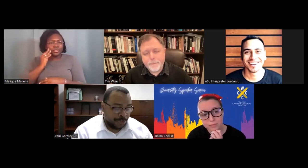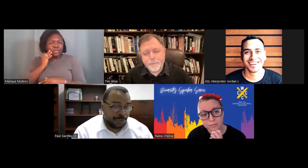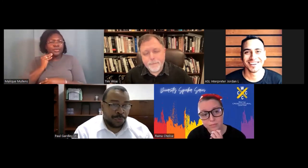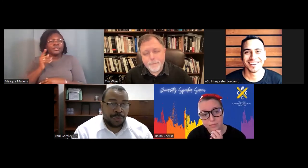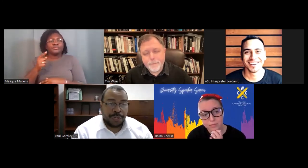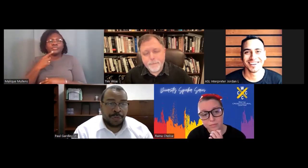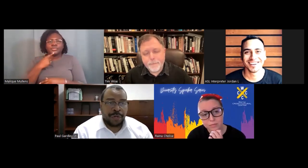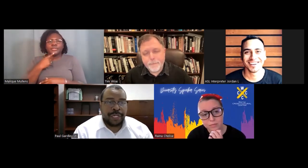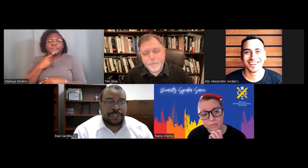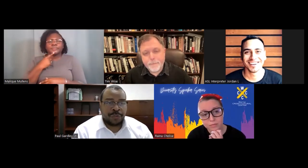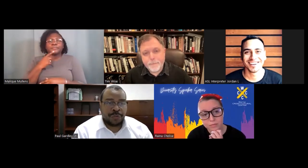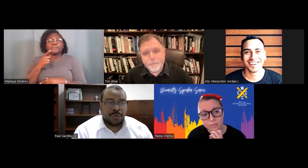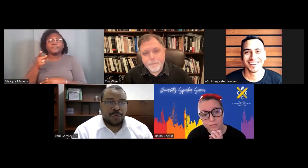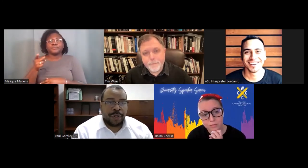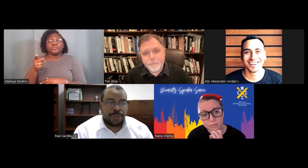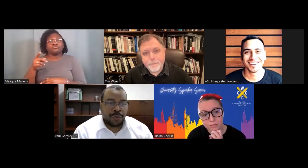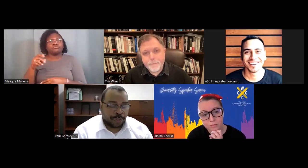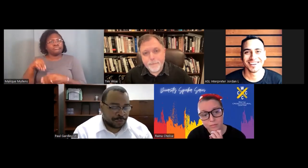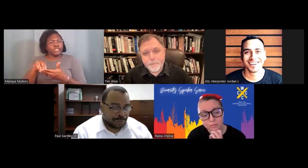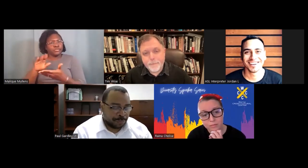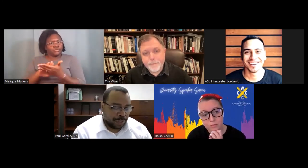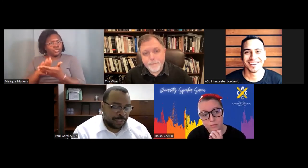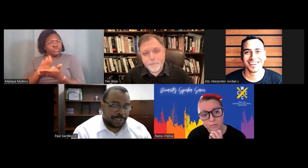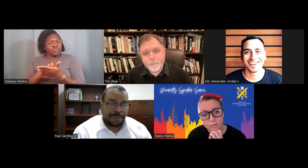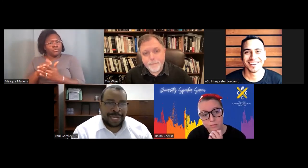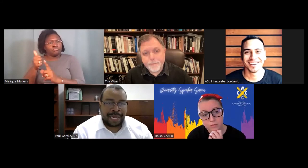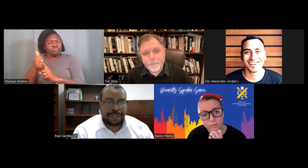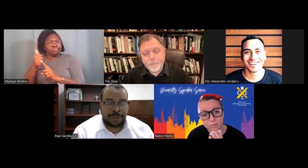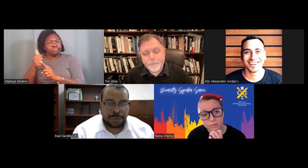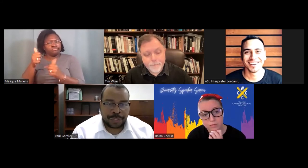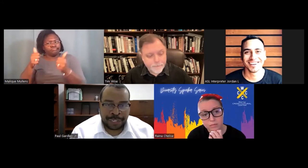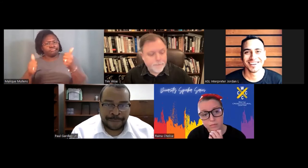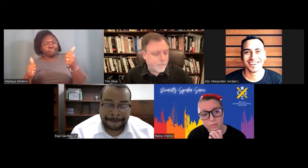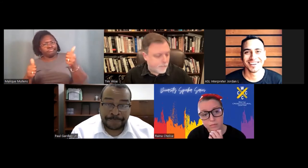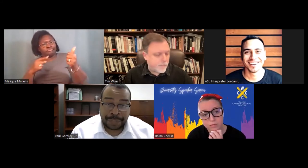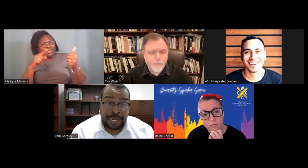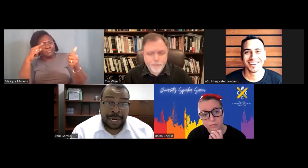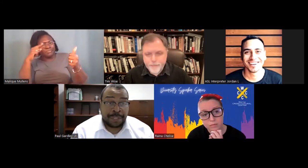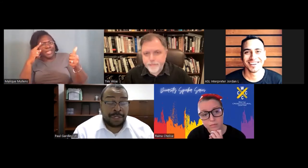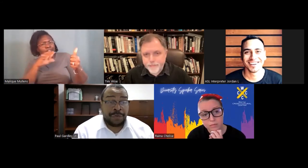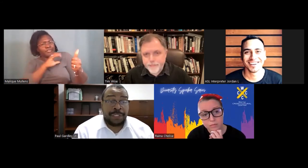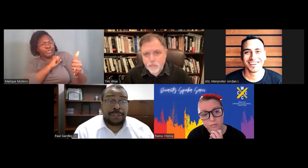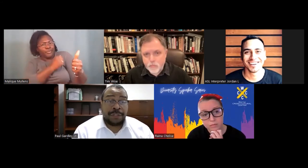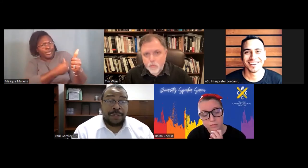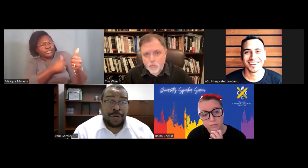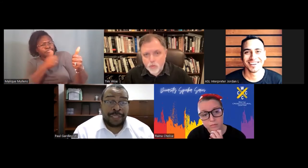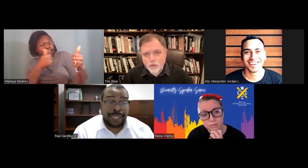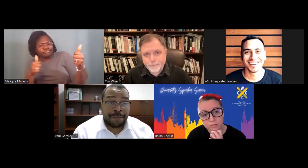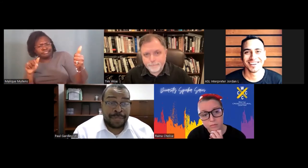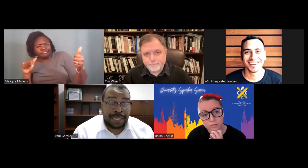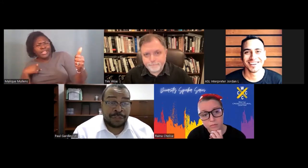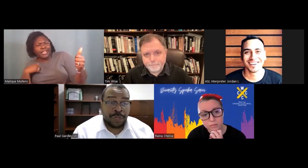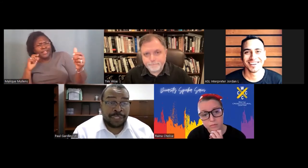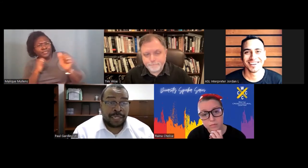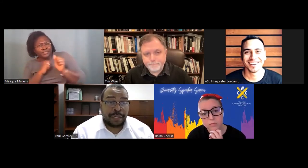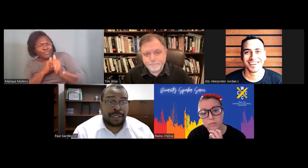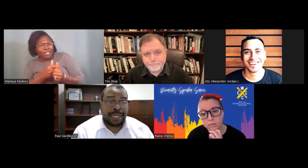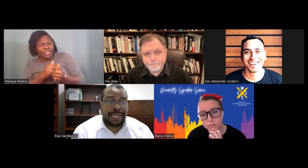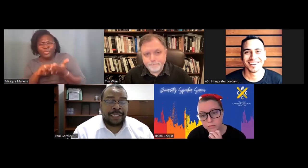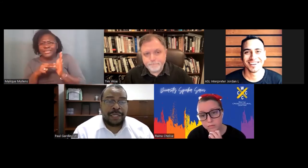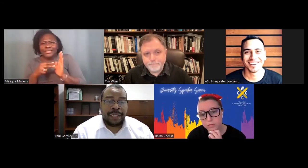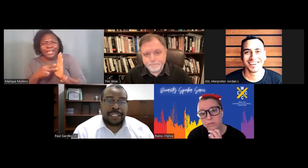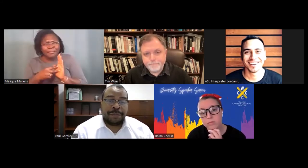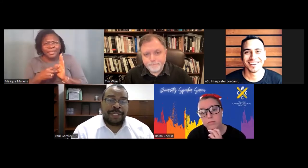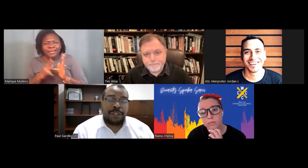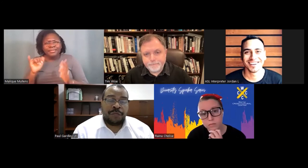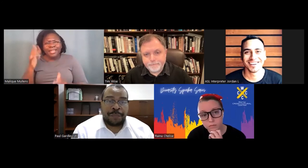said you were in school where you were subordinate to Black authority. And I'm curious of what that means, what that looked